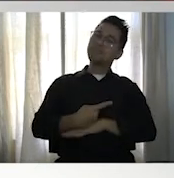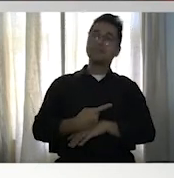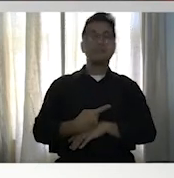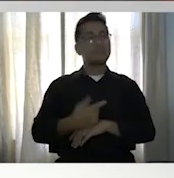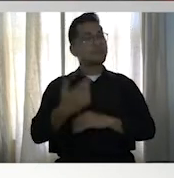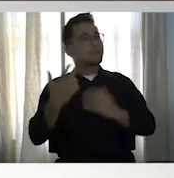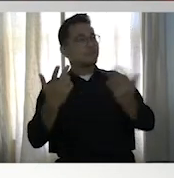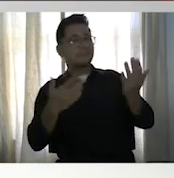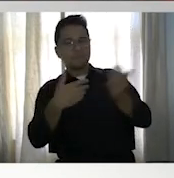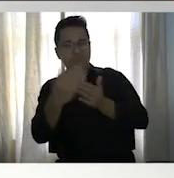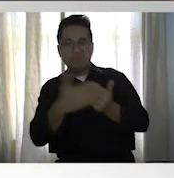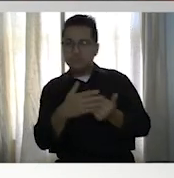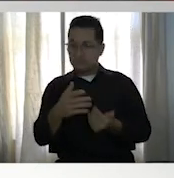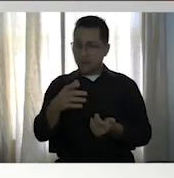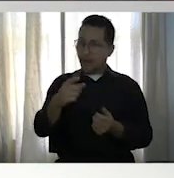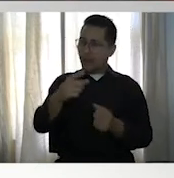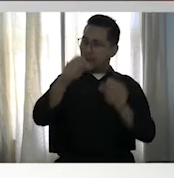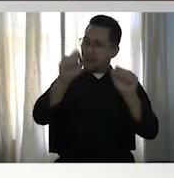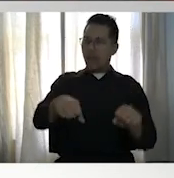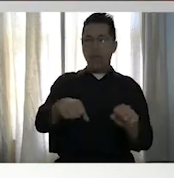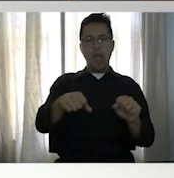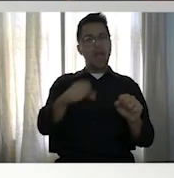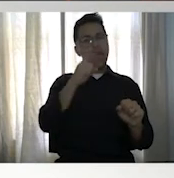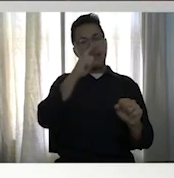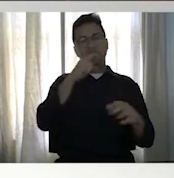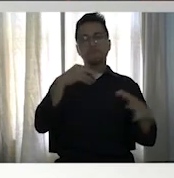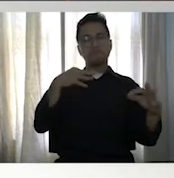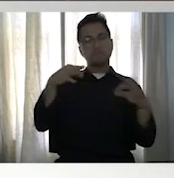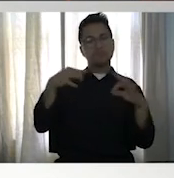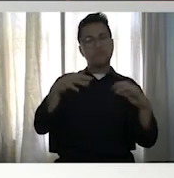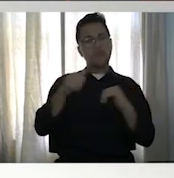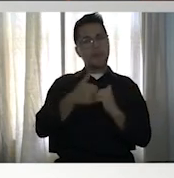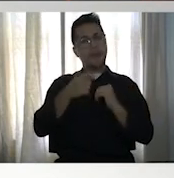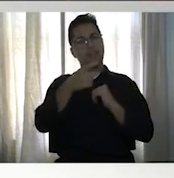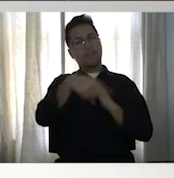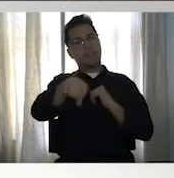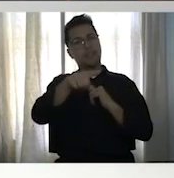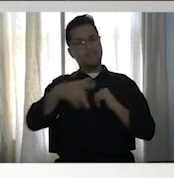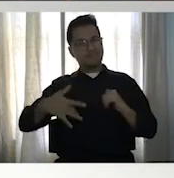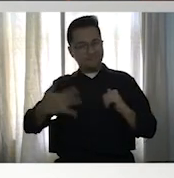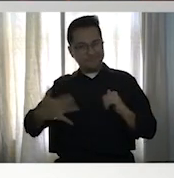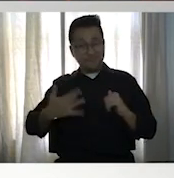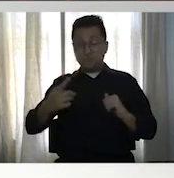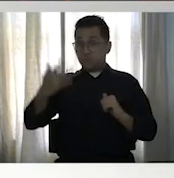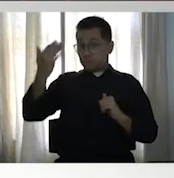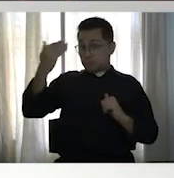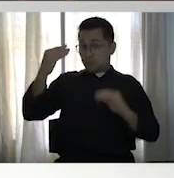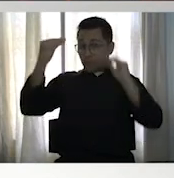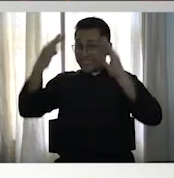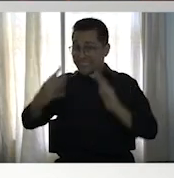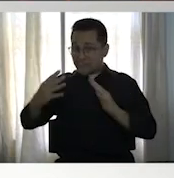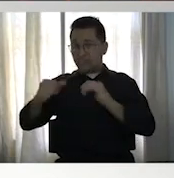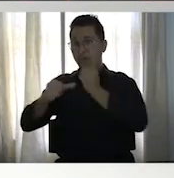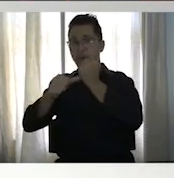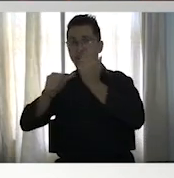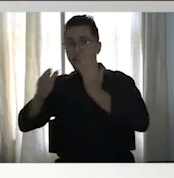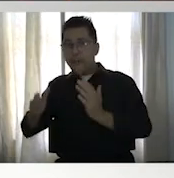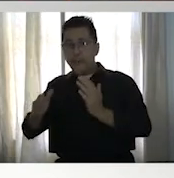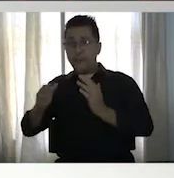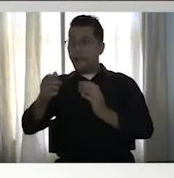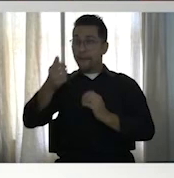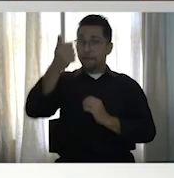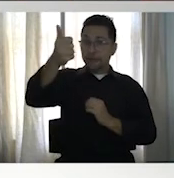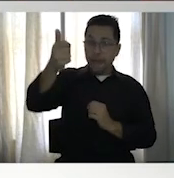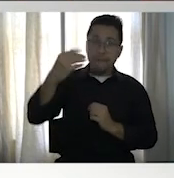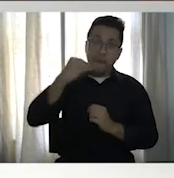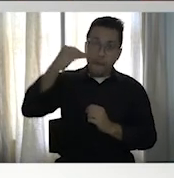whatever. But to be able to describe how you are, so that the teachers or the aides can, or you at